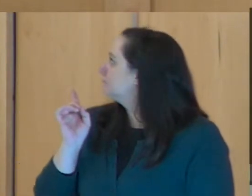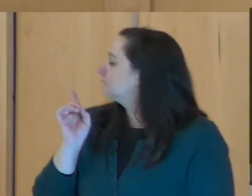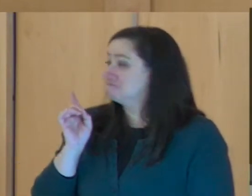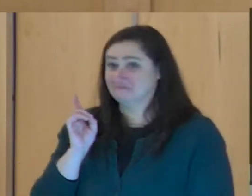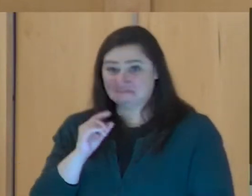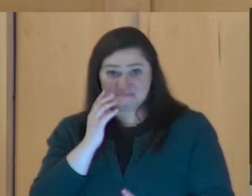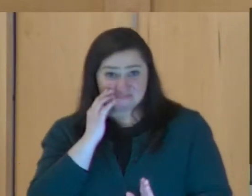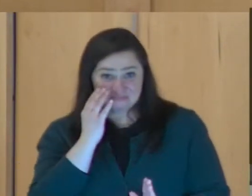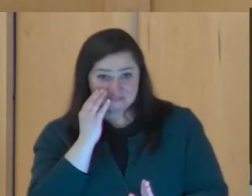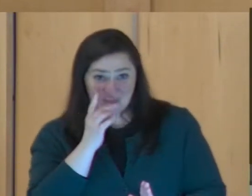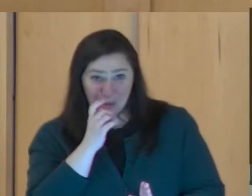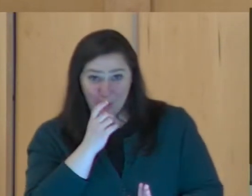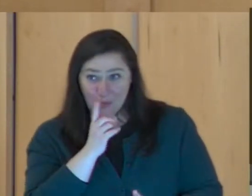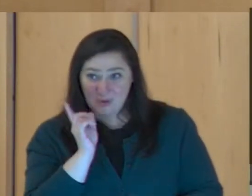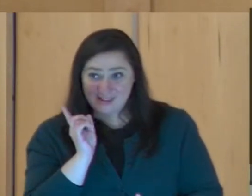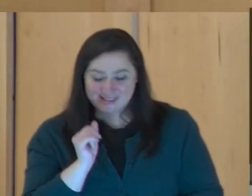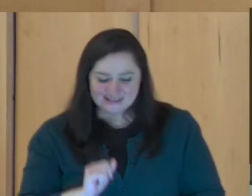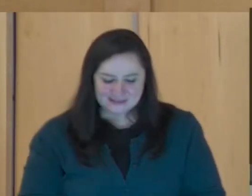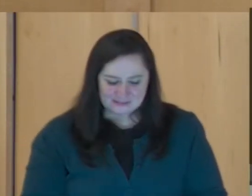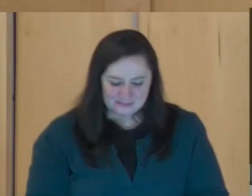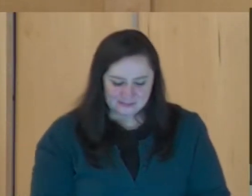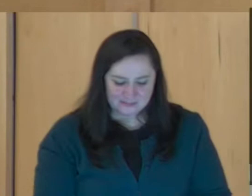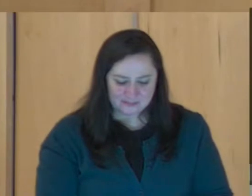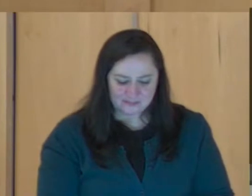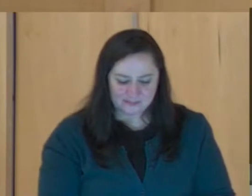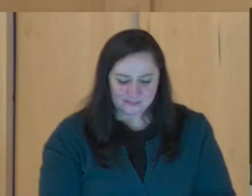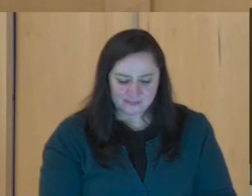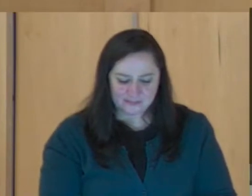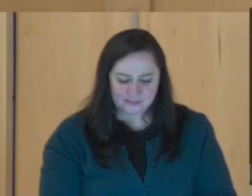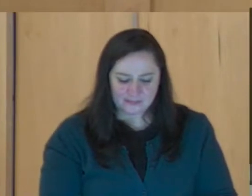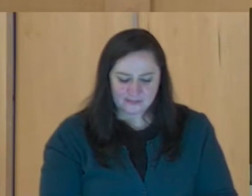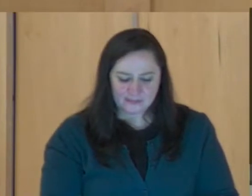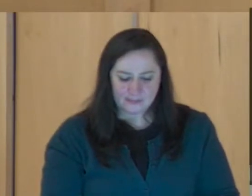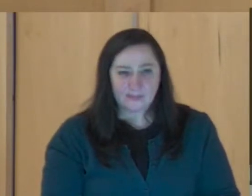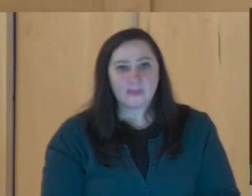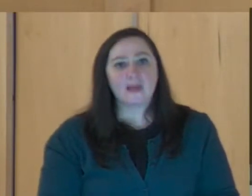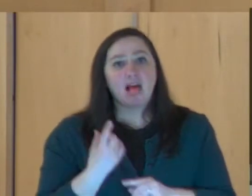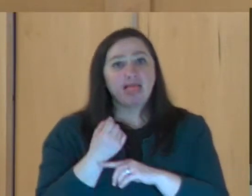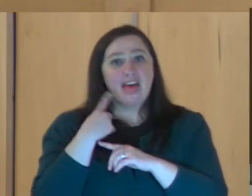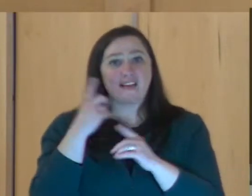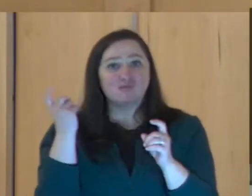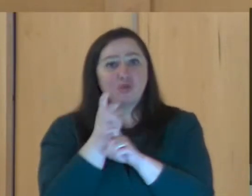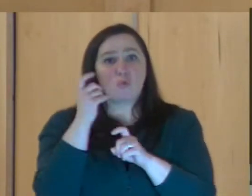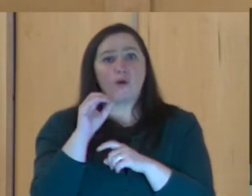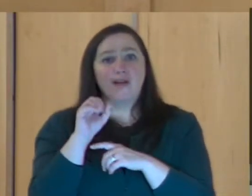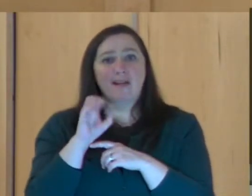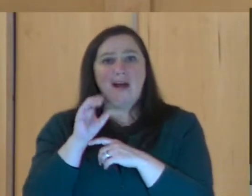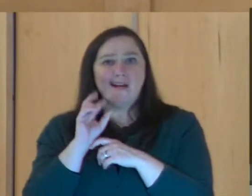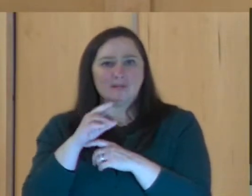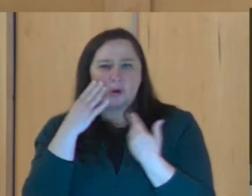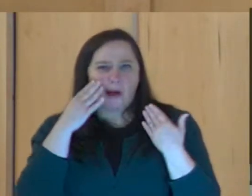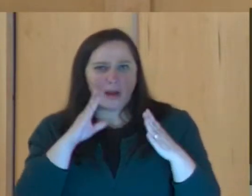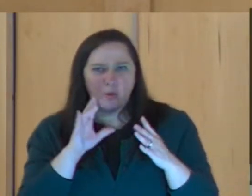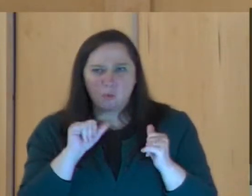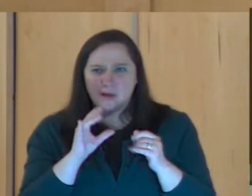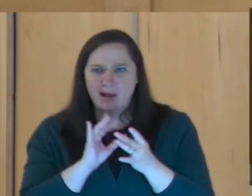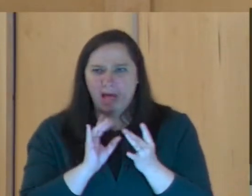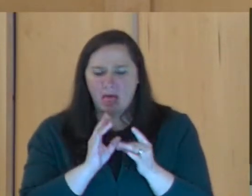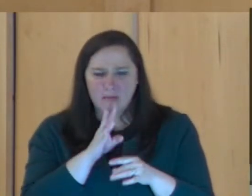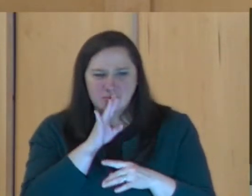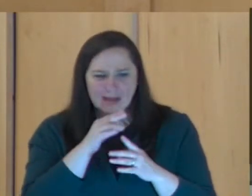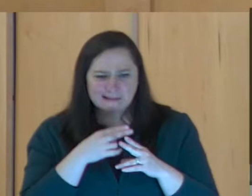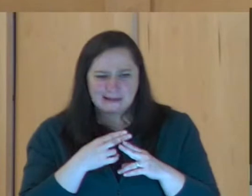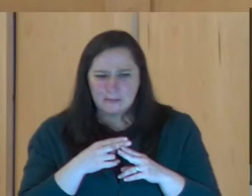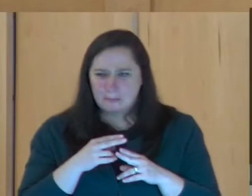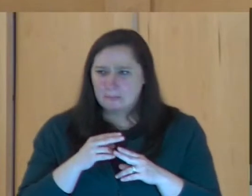Ring a bell for you? He won the Oscar last year for Best Actor. I don't know if can I pronounce his name.